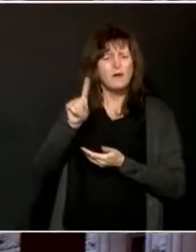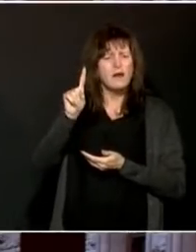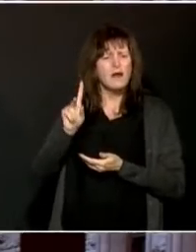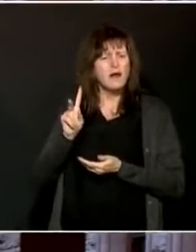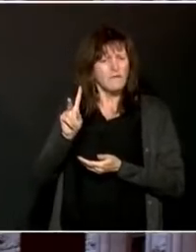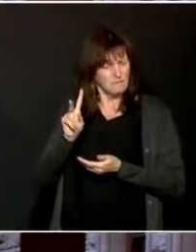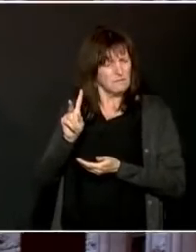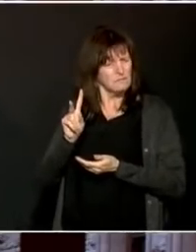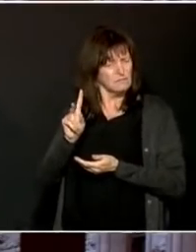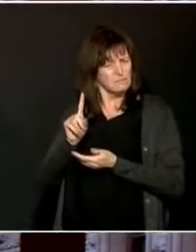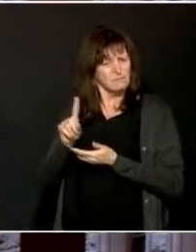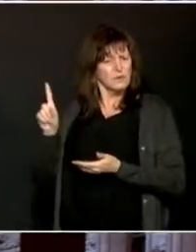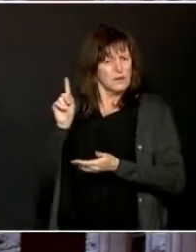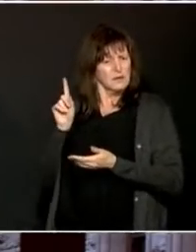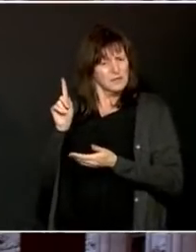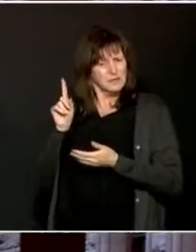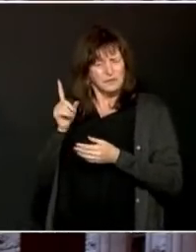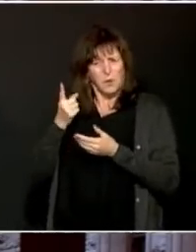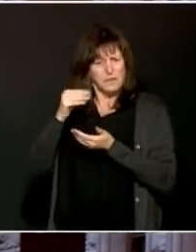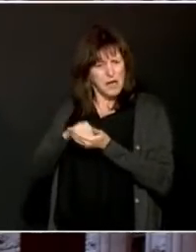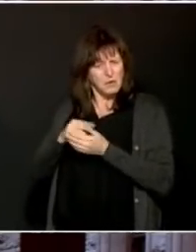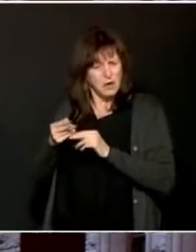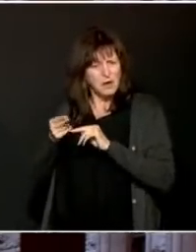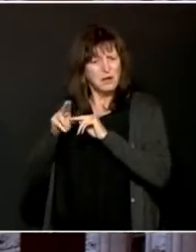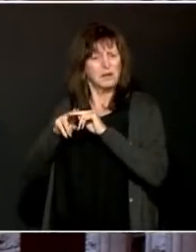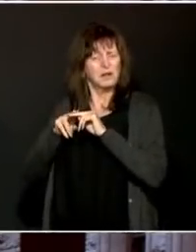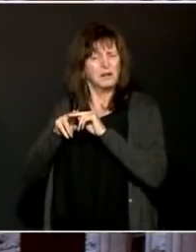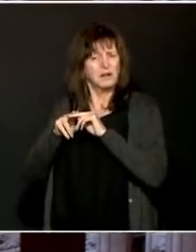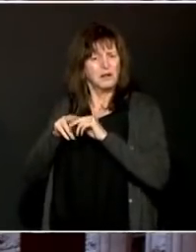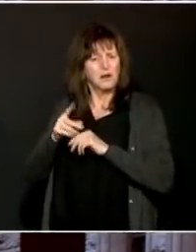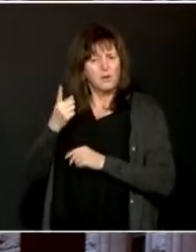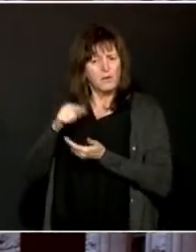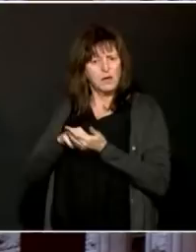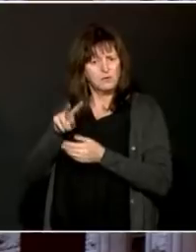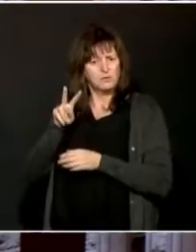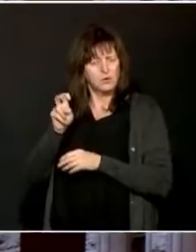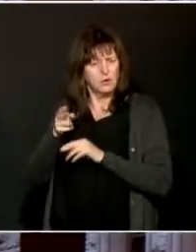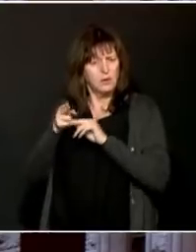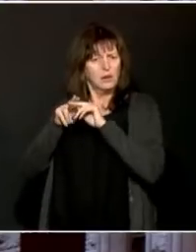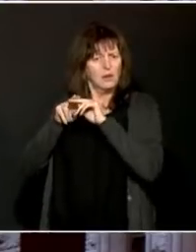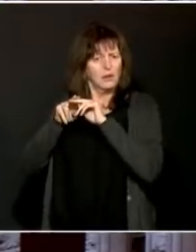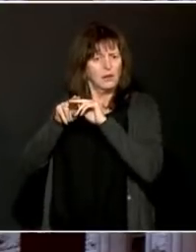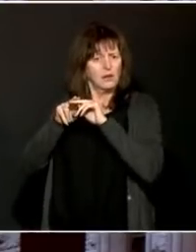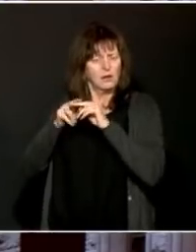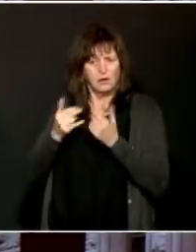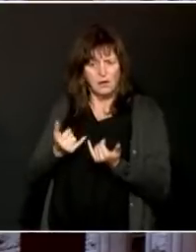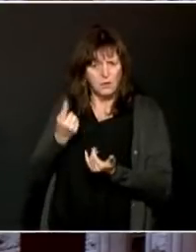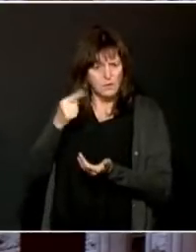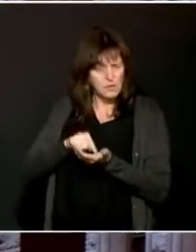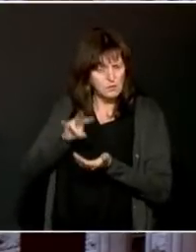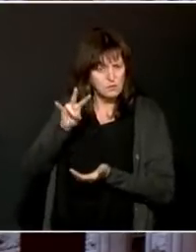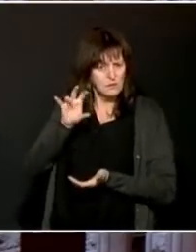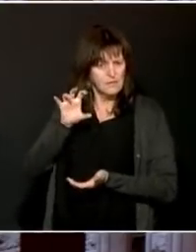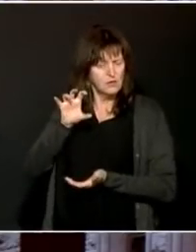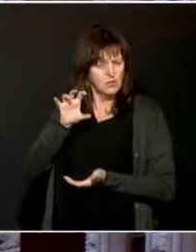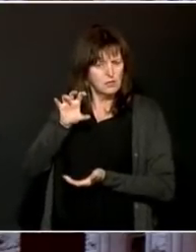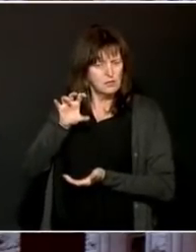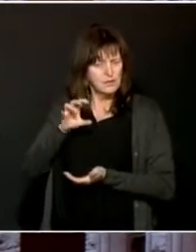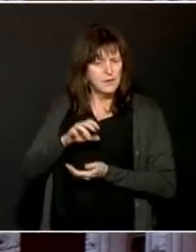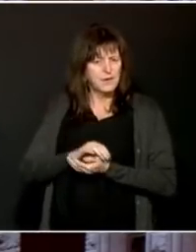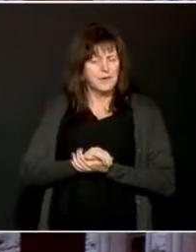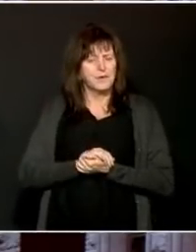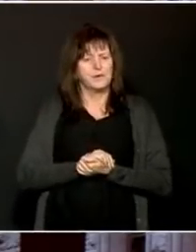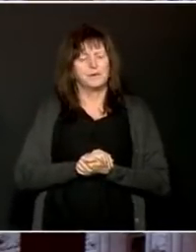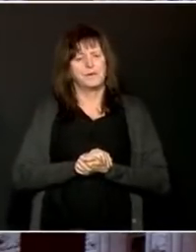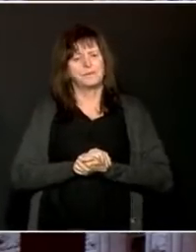went to about the 1,200 mark, and now we're hovering around the 1,700 mark for the last number of days. And we have